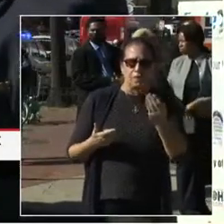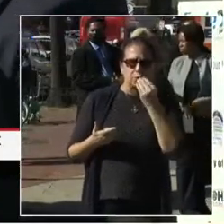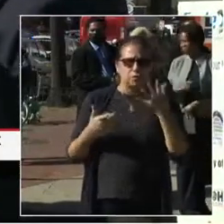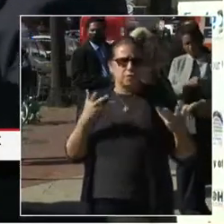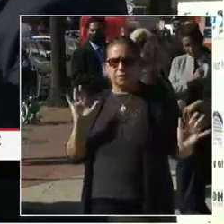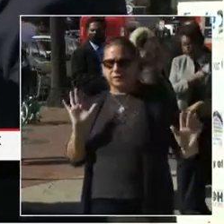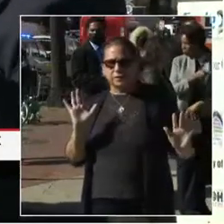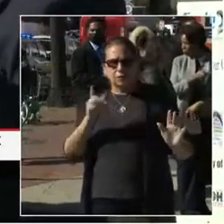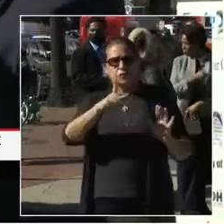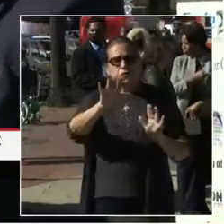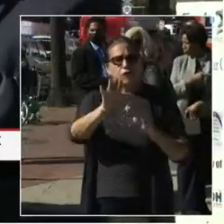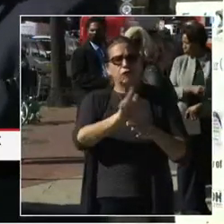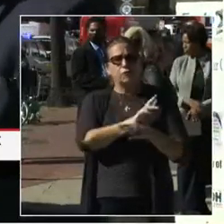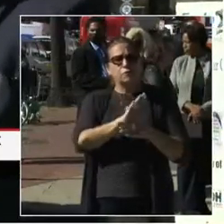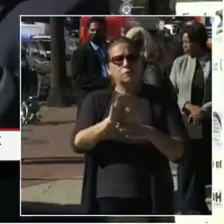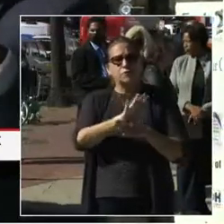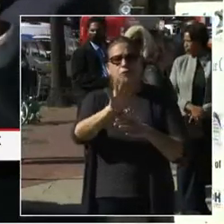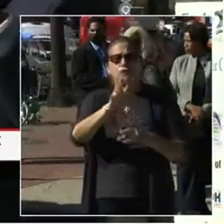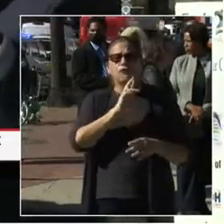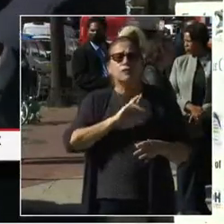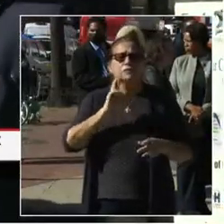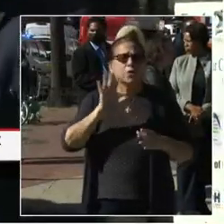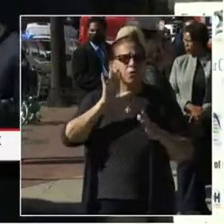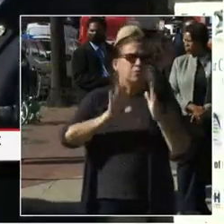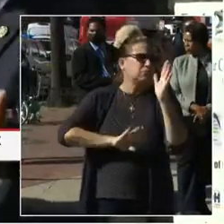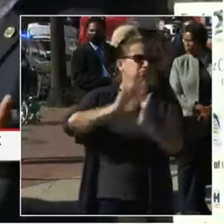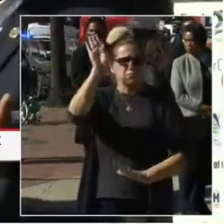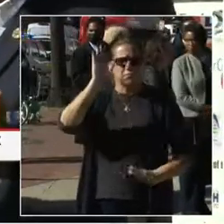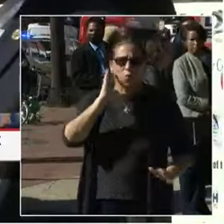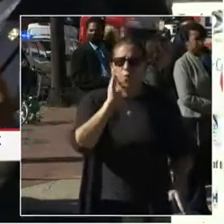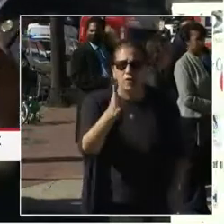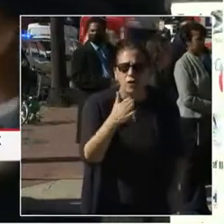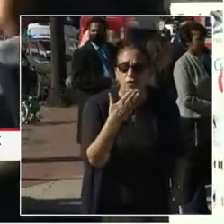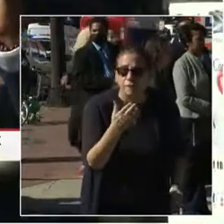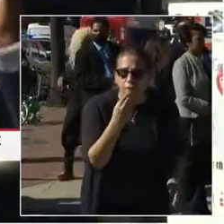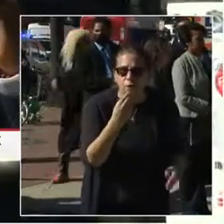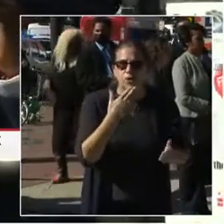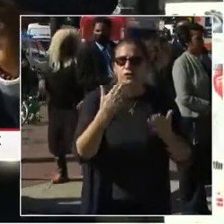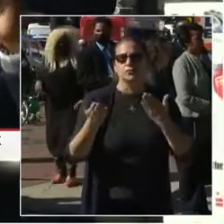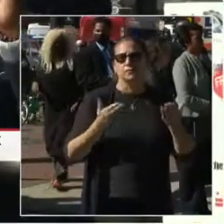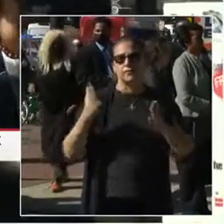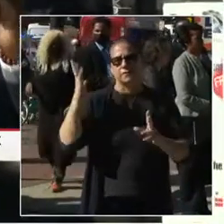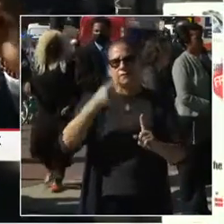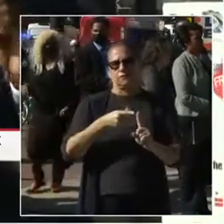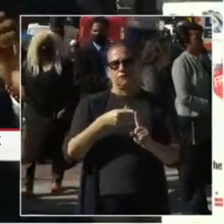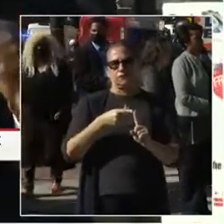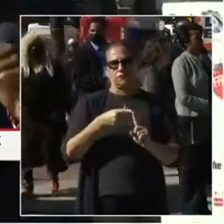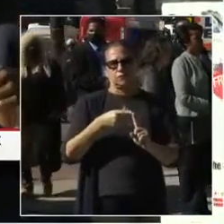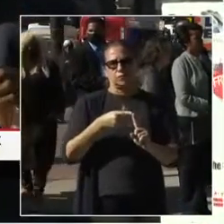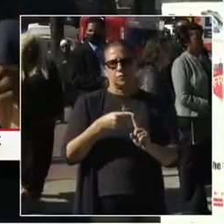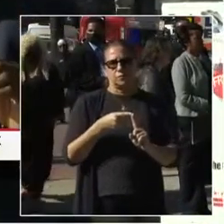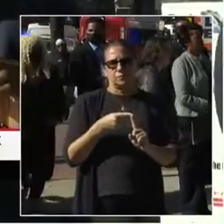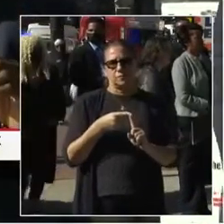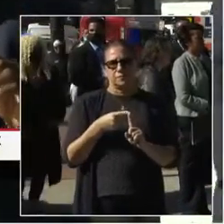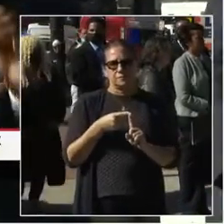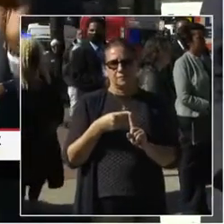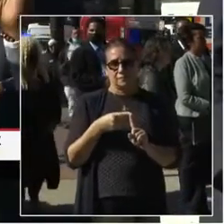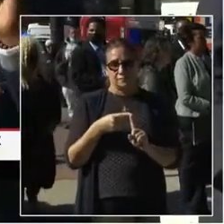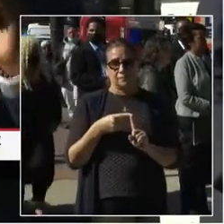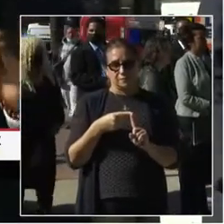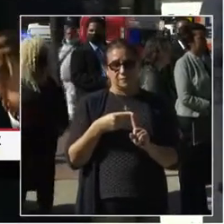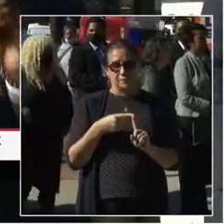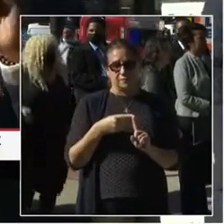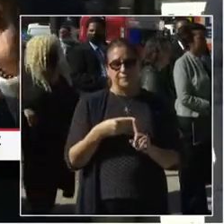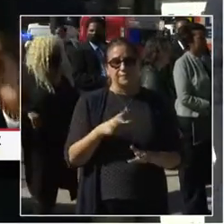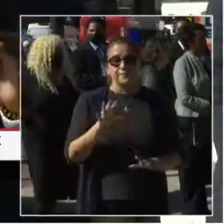of us, please look at the person beside you. Instead of just saying just hello, think about it. How can we serve each other better? How can